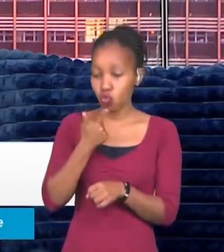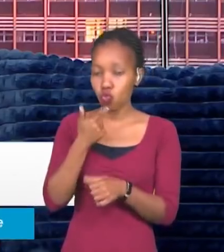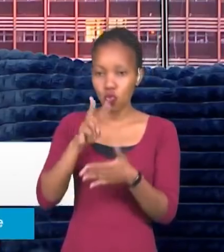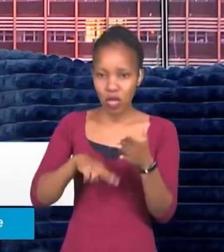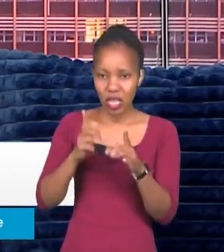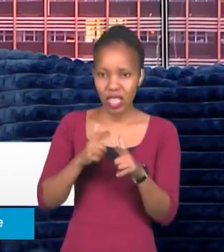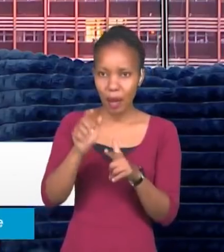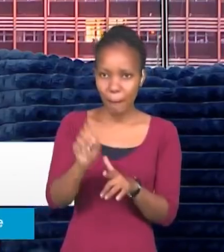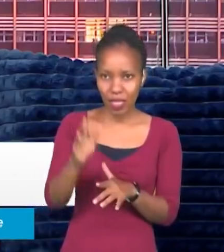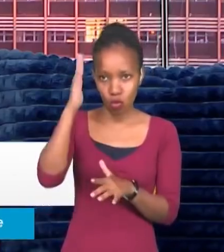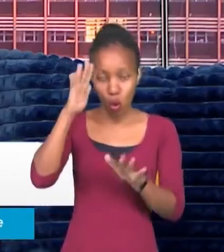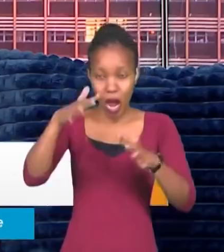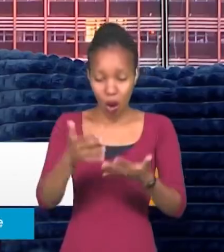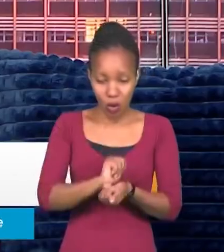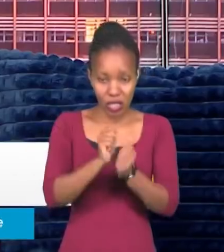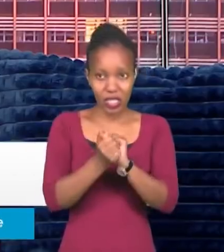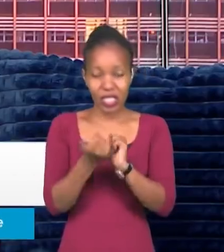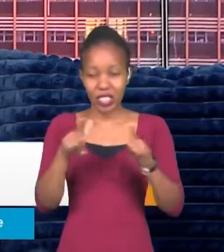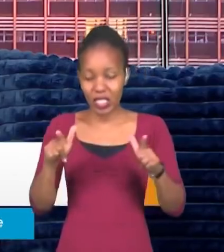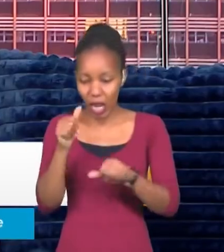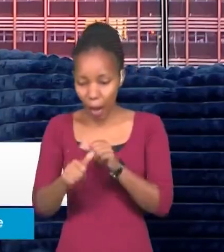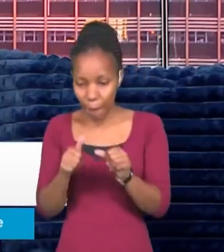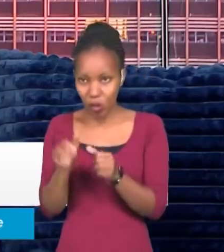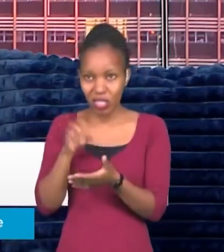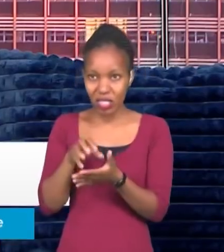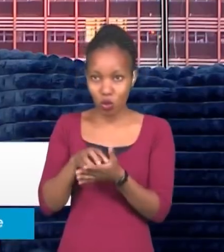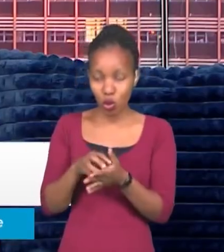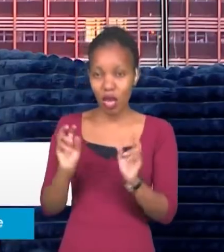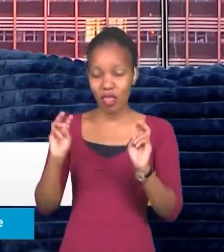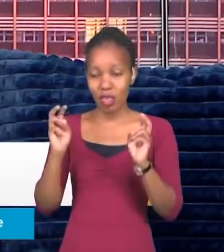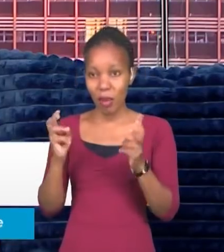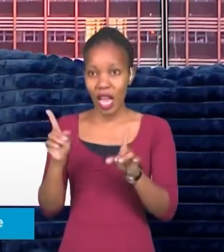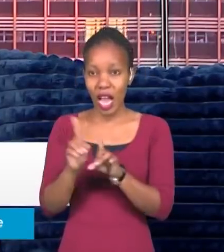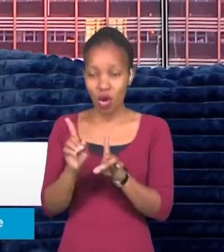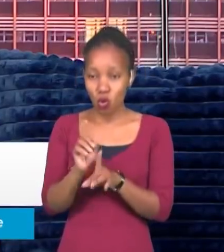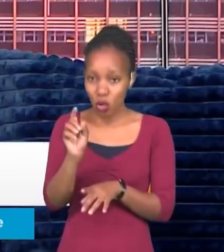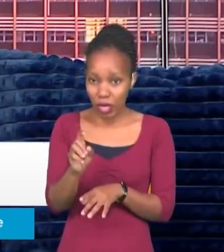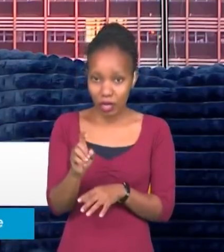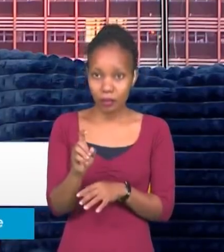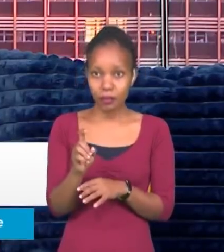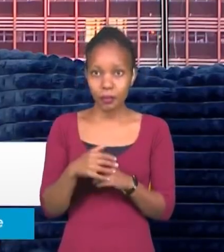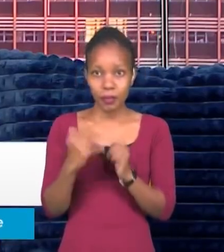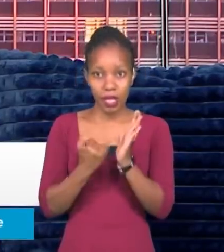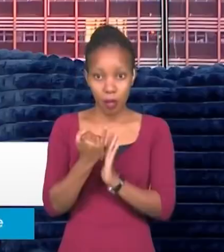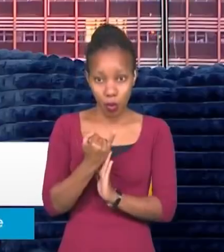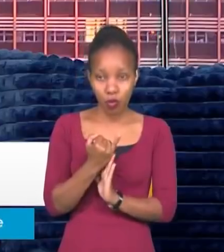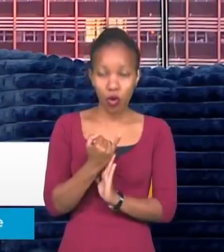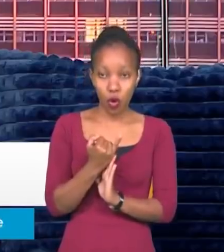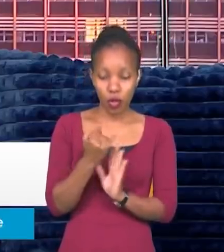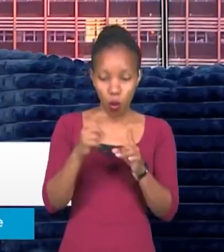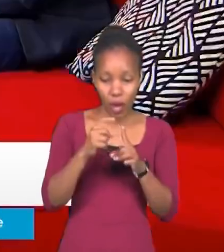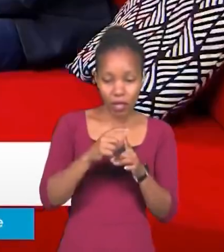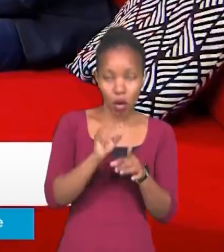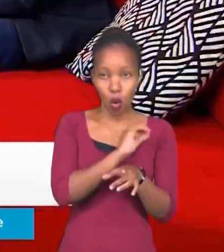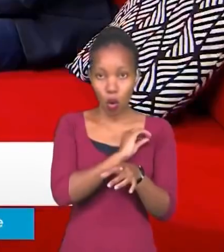to know how to interpret literature in terms of the setting, in terms of the theme. They also need to improve on their vocabulary.